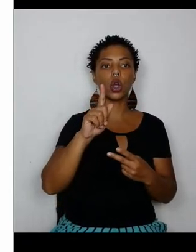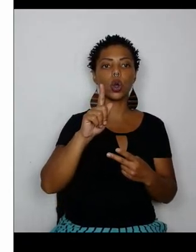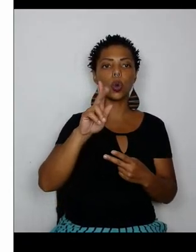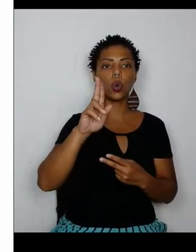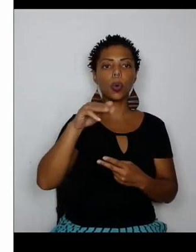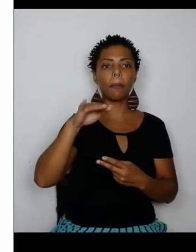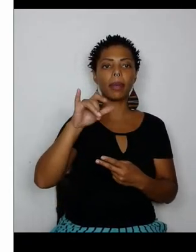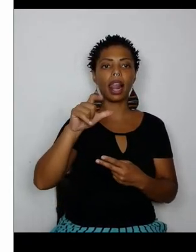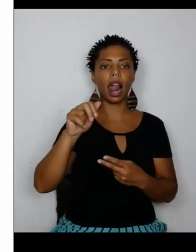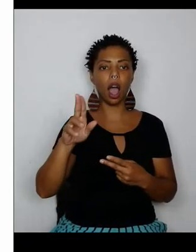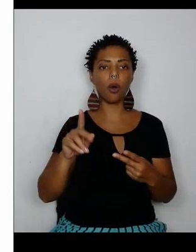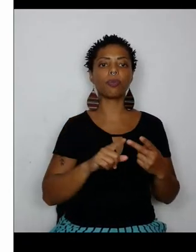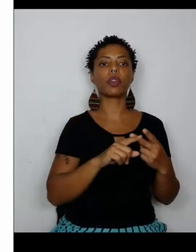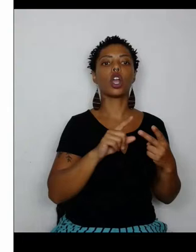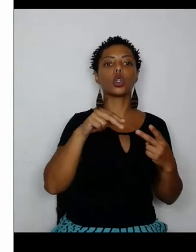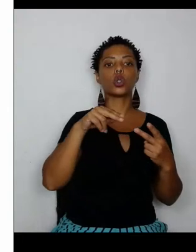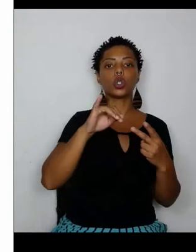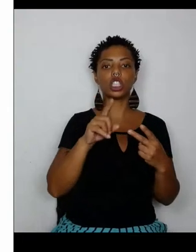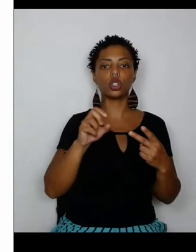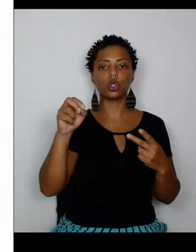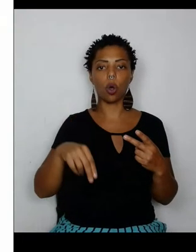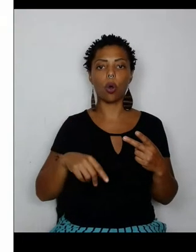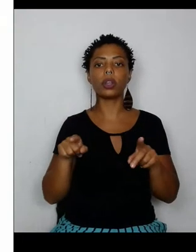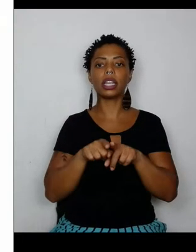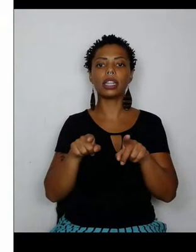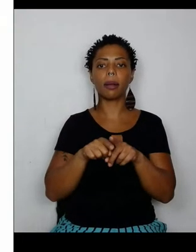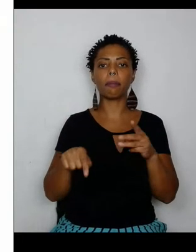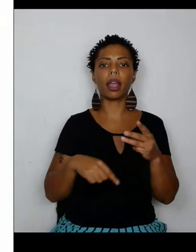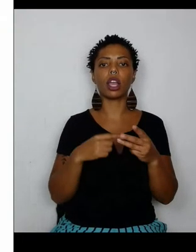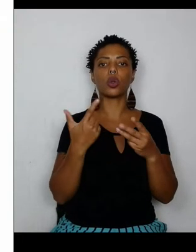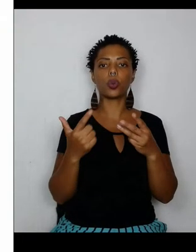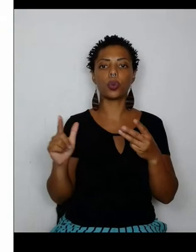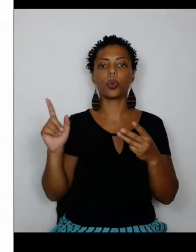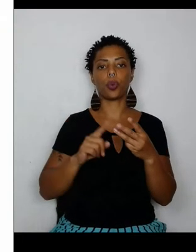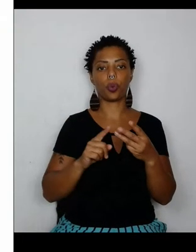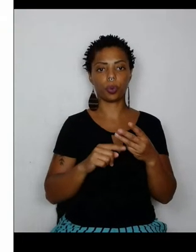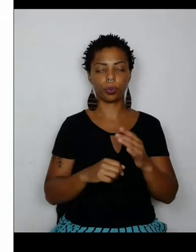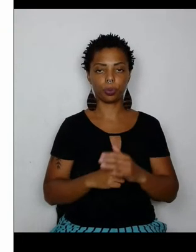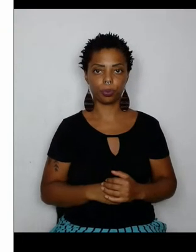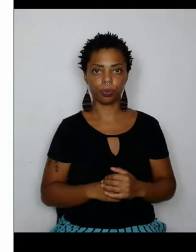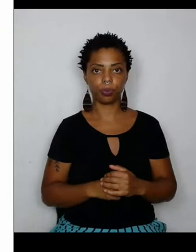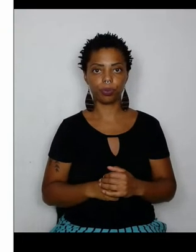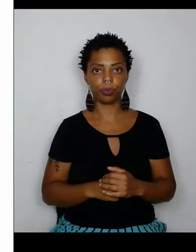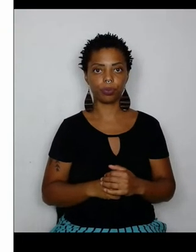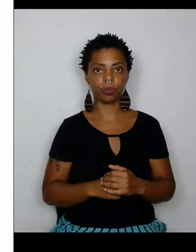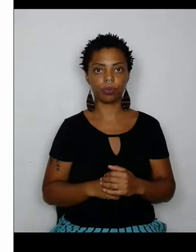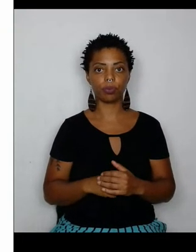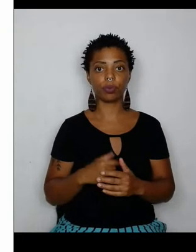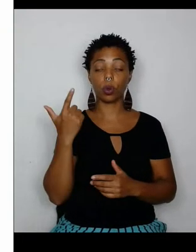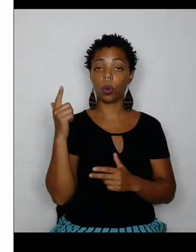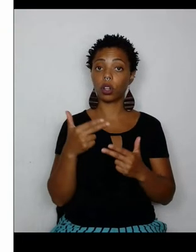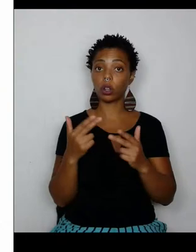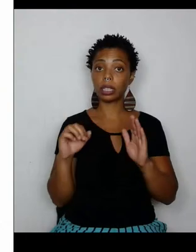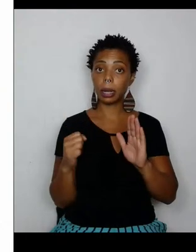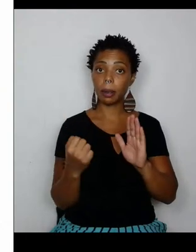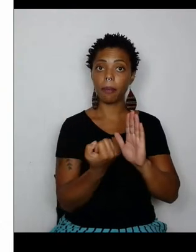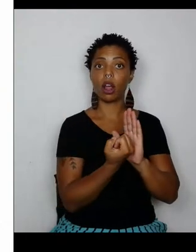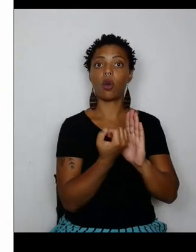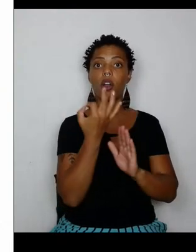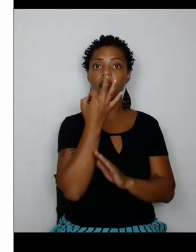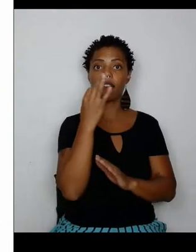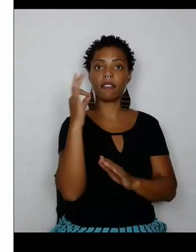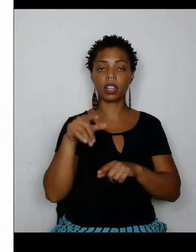calvary another staple of rural france the already mentioned devotional epinephrines all